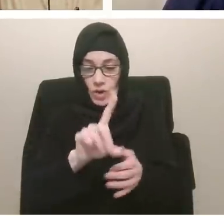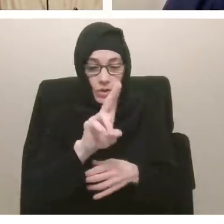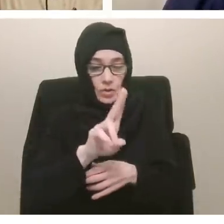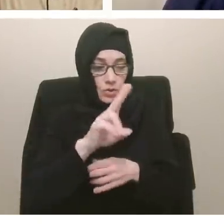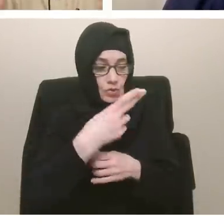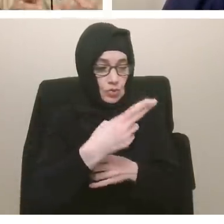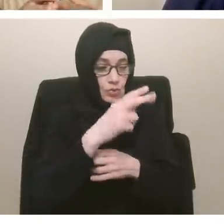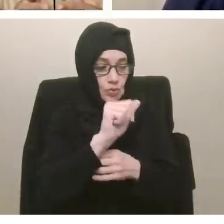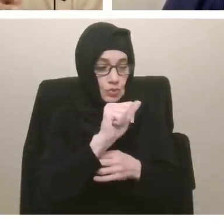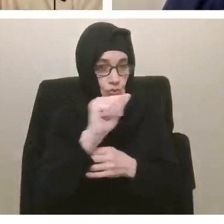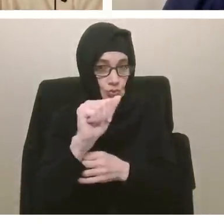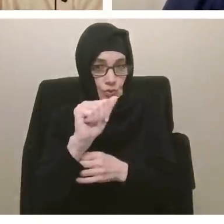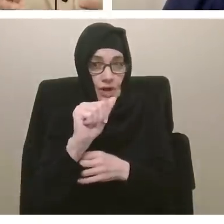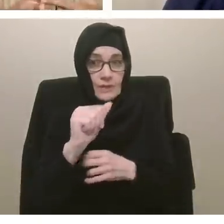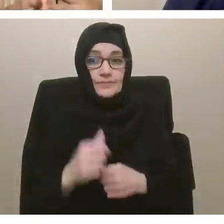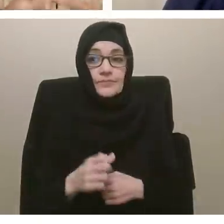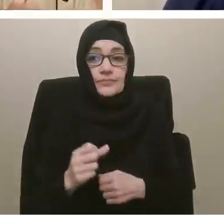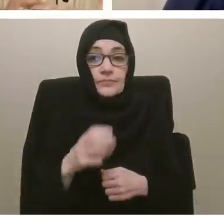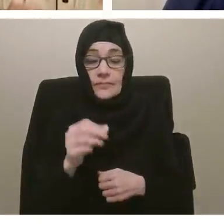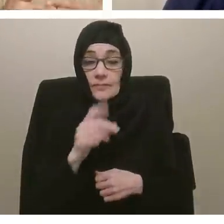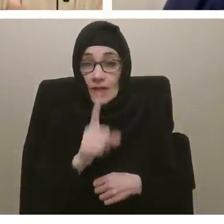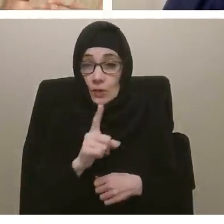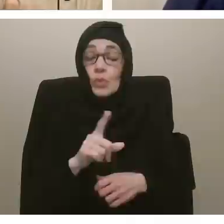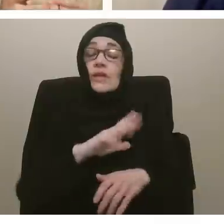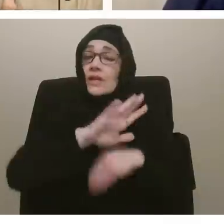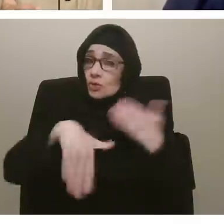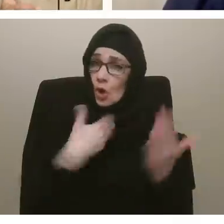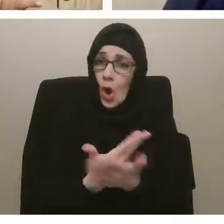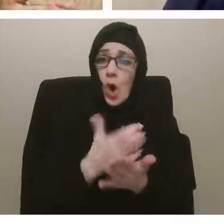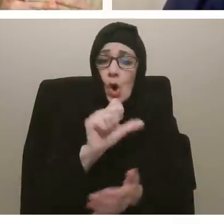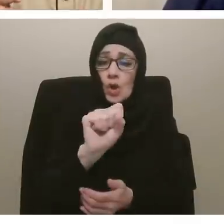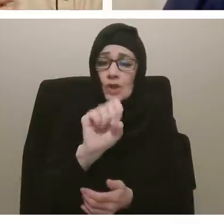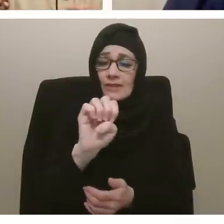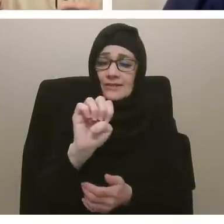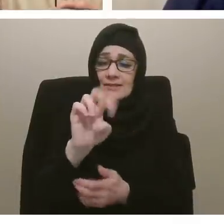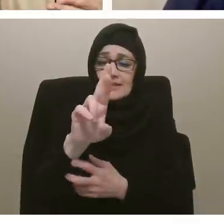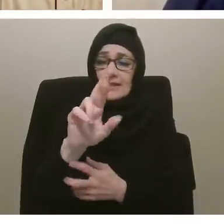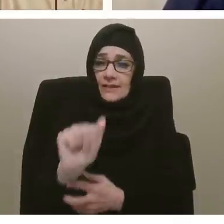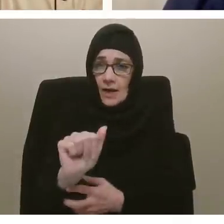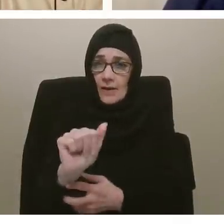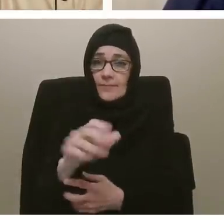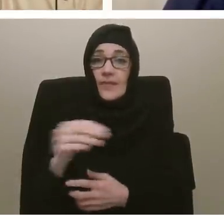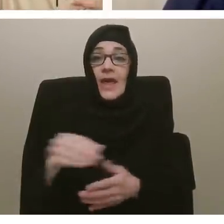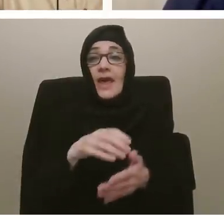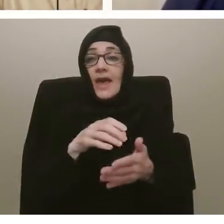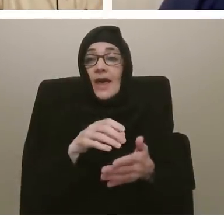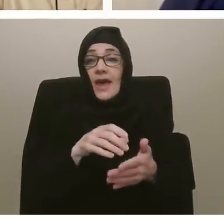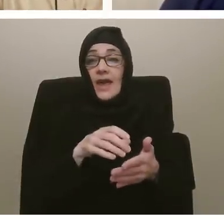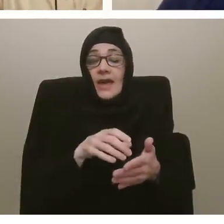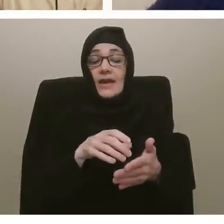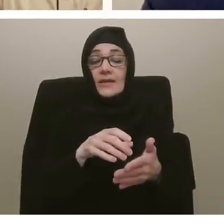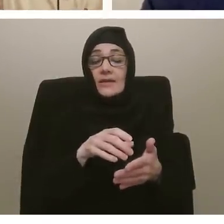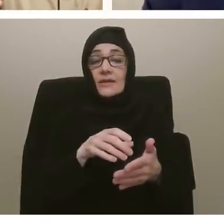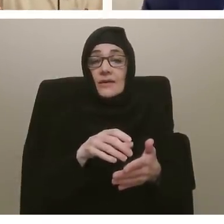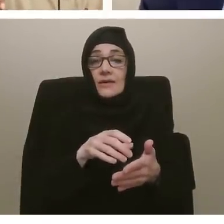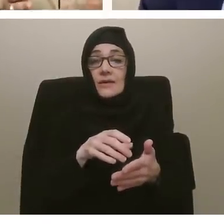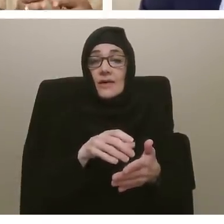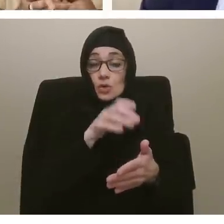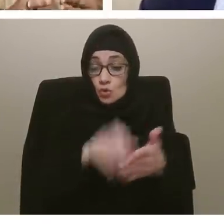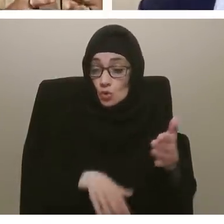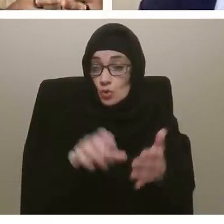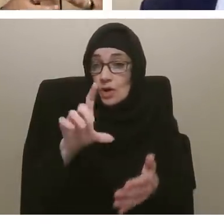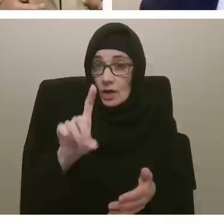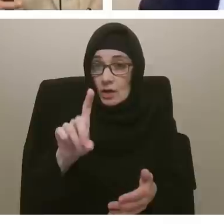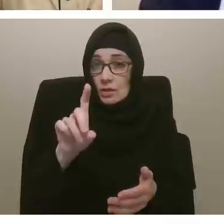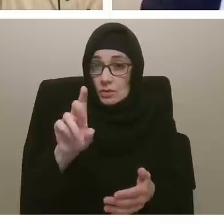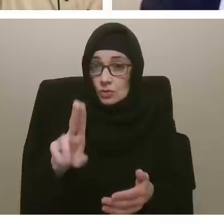is tafsirah, right? It's all seerah, you know? It truly is all seerah. And Surah Al-Duha is also talking about, you know,